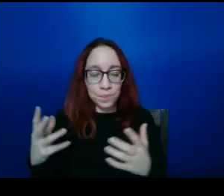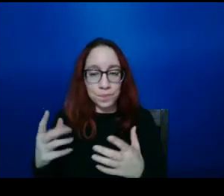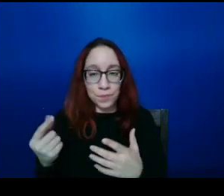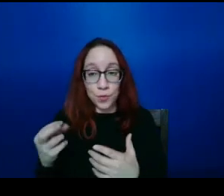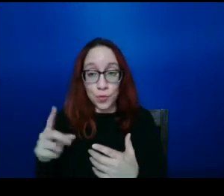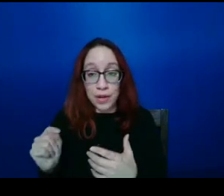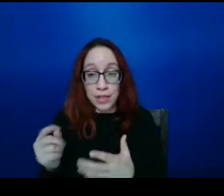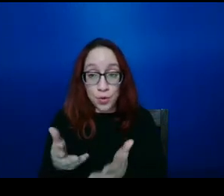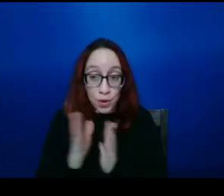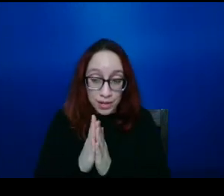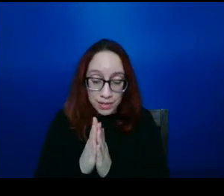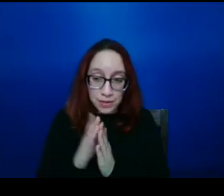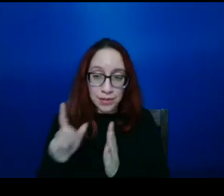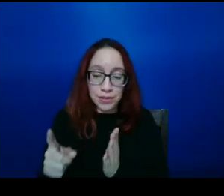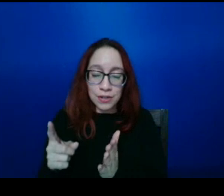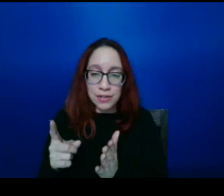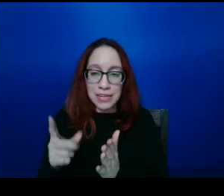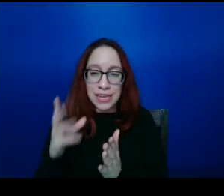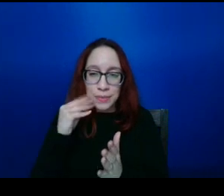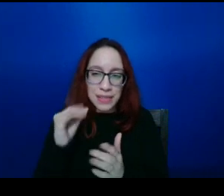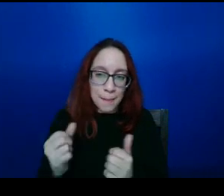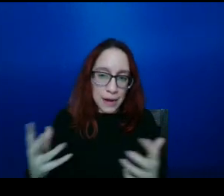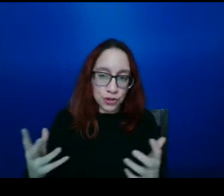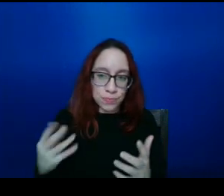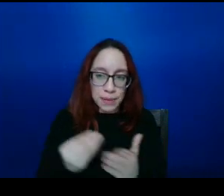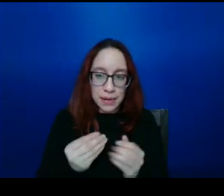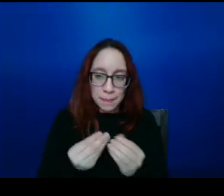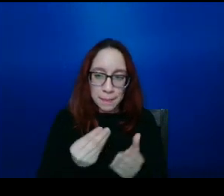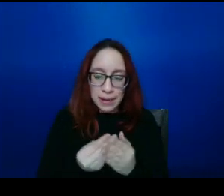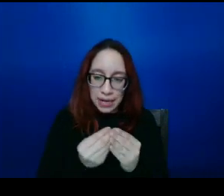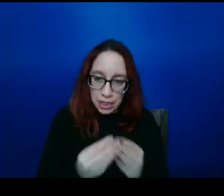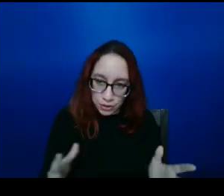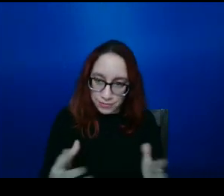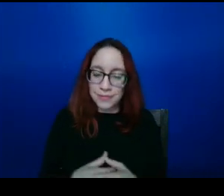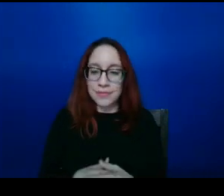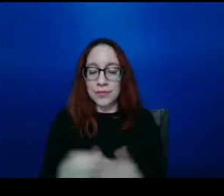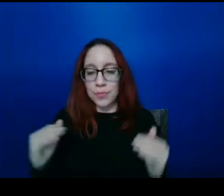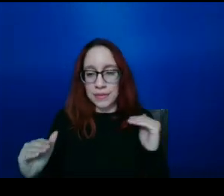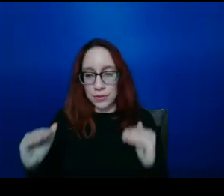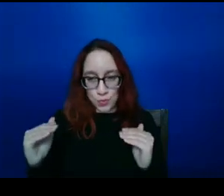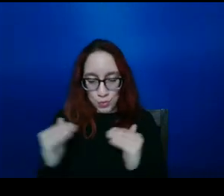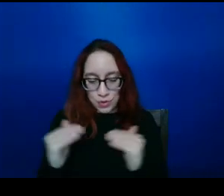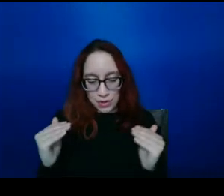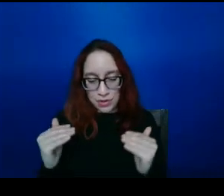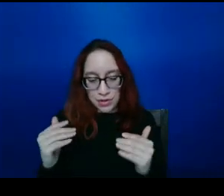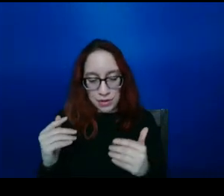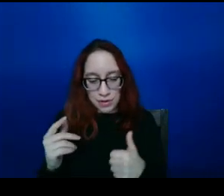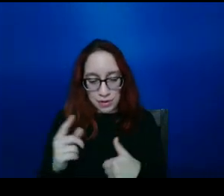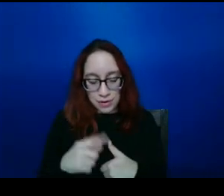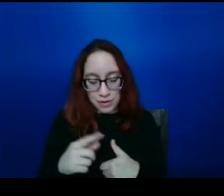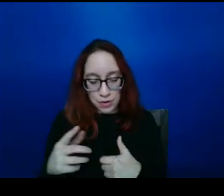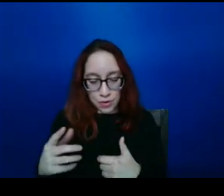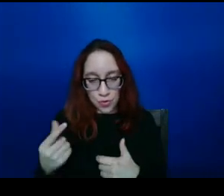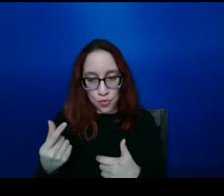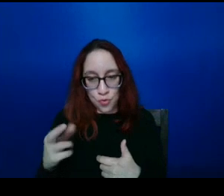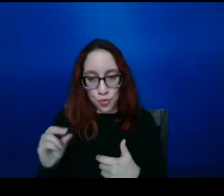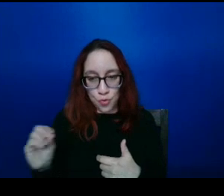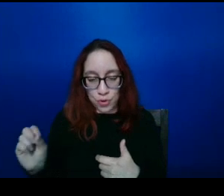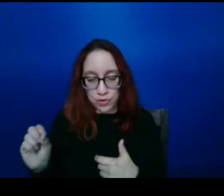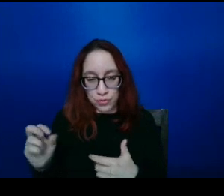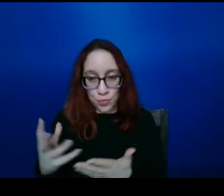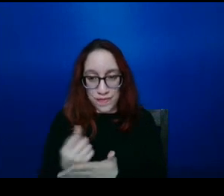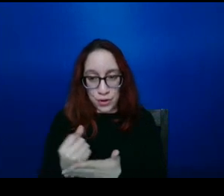you're requesting, you have to at least experience that amount of loss. So for the third option, it's just gonna be your gross revenue as a